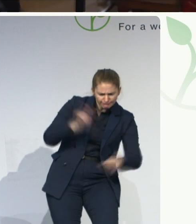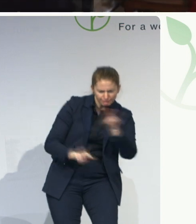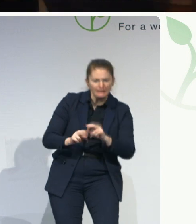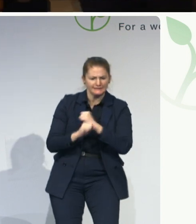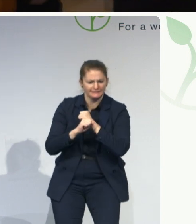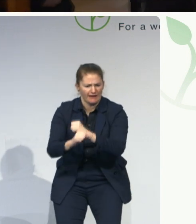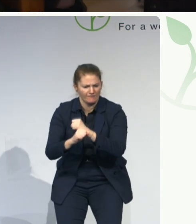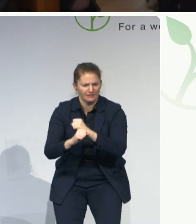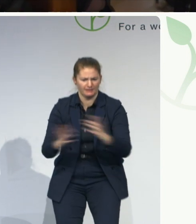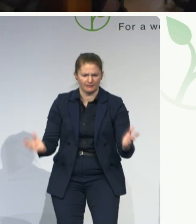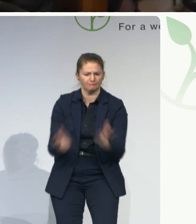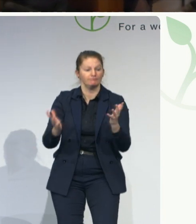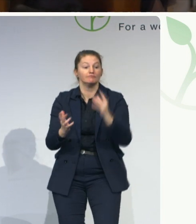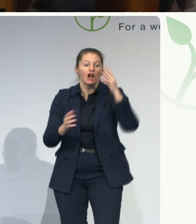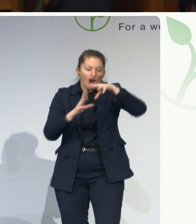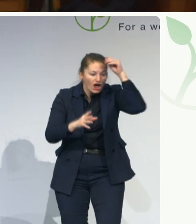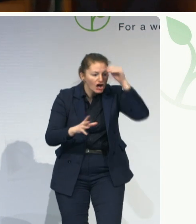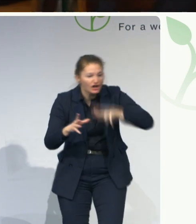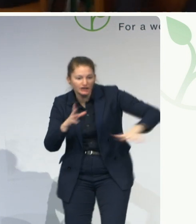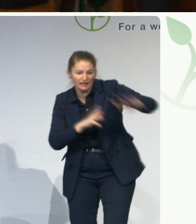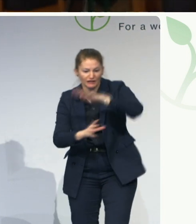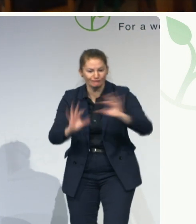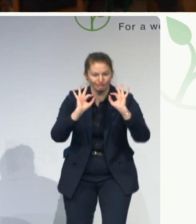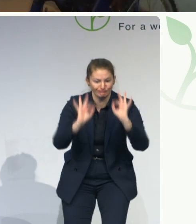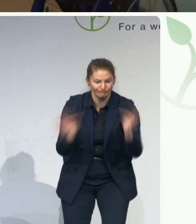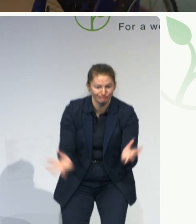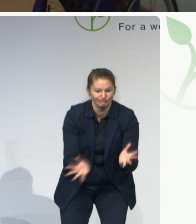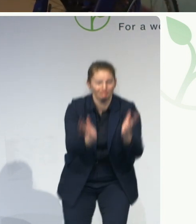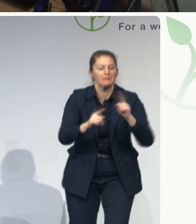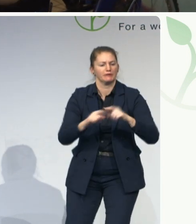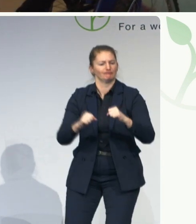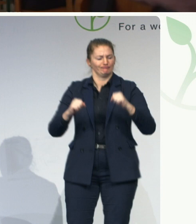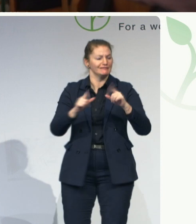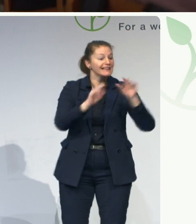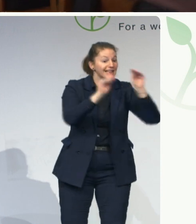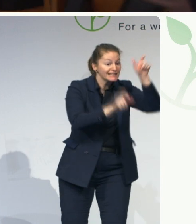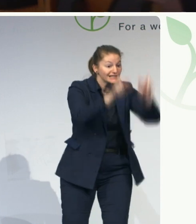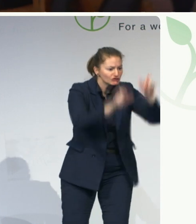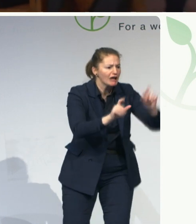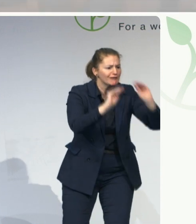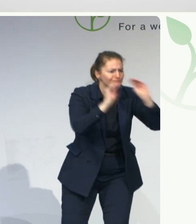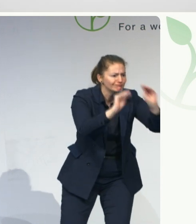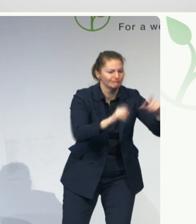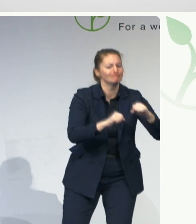learning environments, and strengthening the ability of teachers and caregivers to interact with the children.